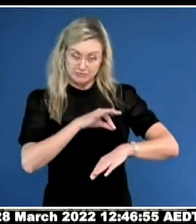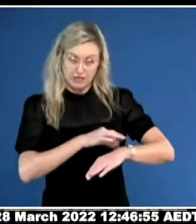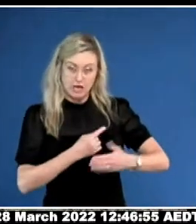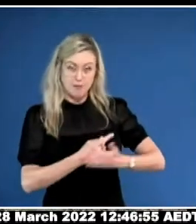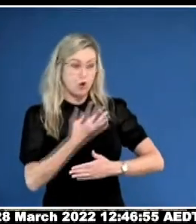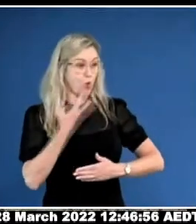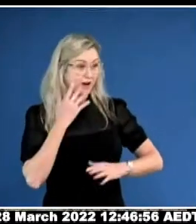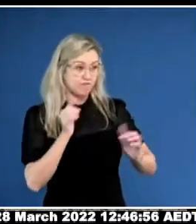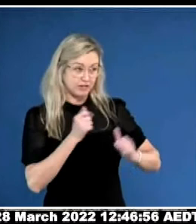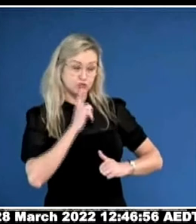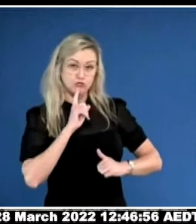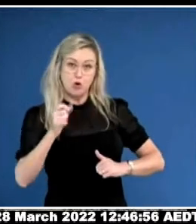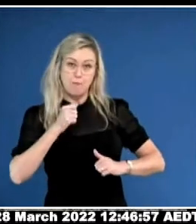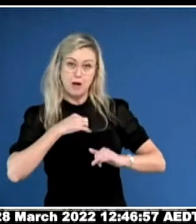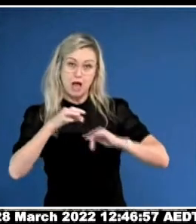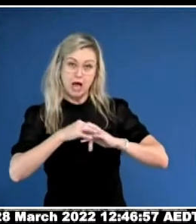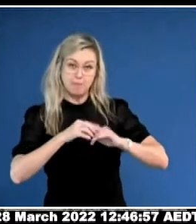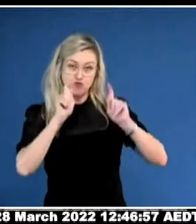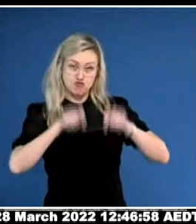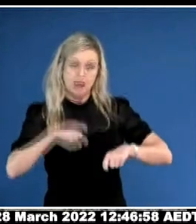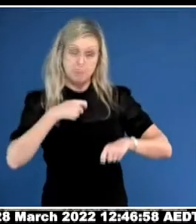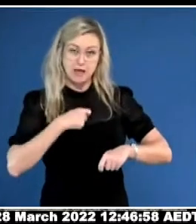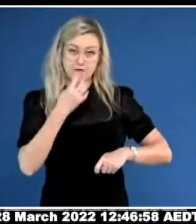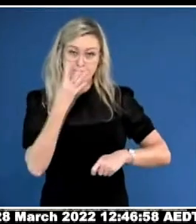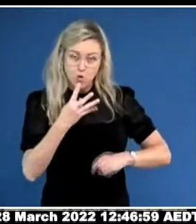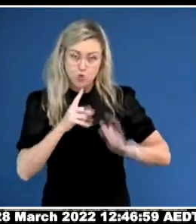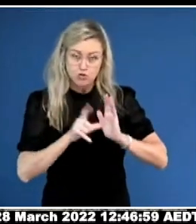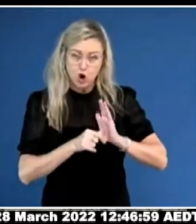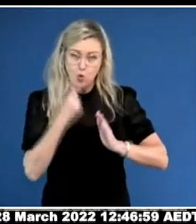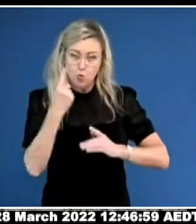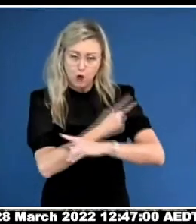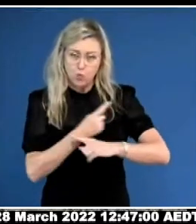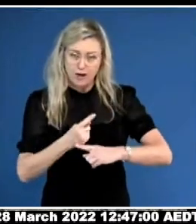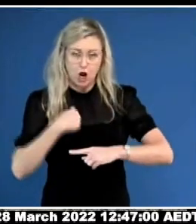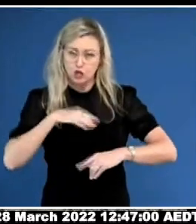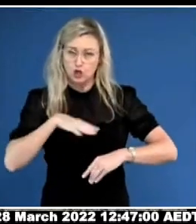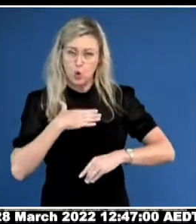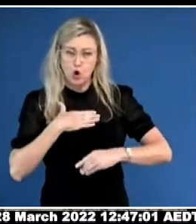husband has raped me four times this week, I don't want to live anymore, and they sent me home to him.